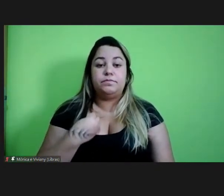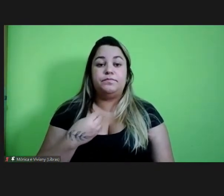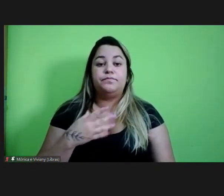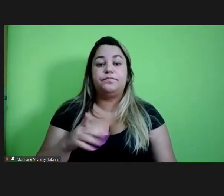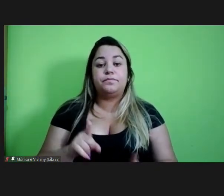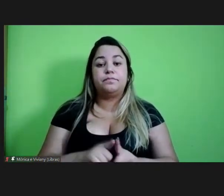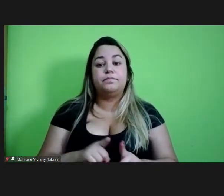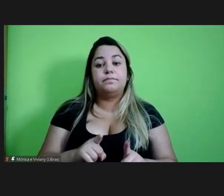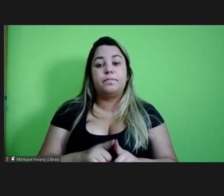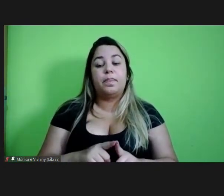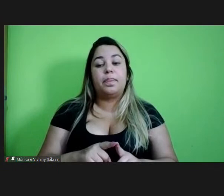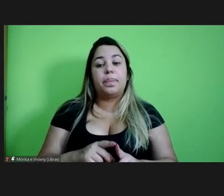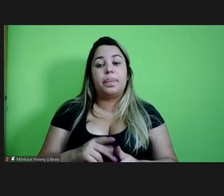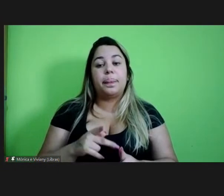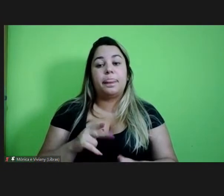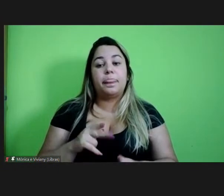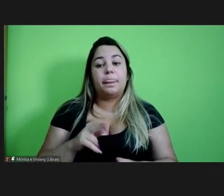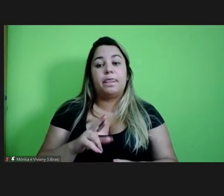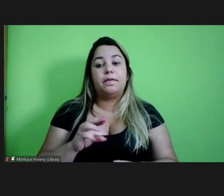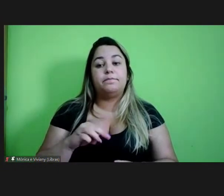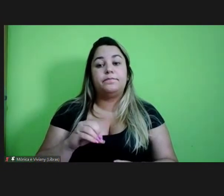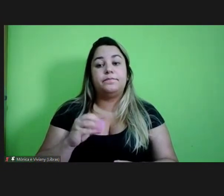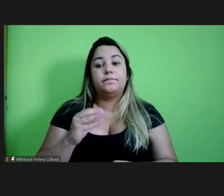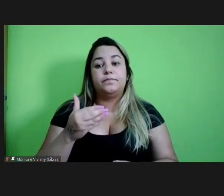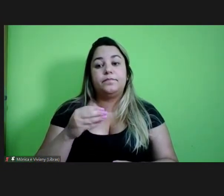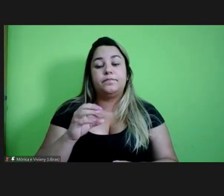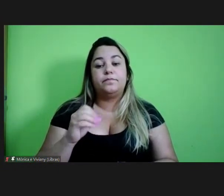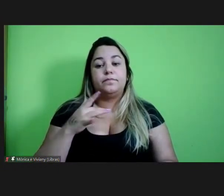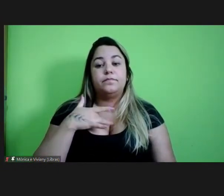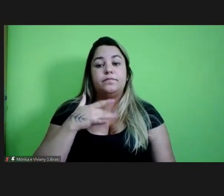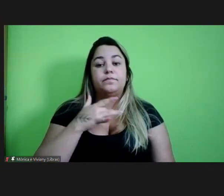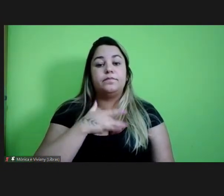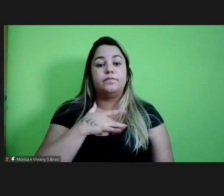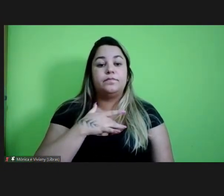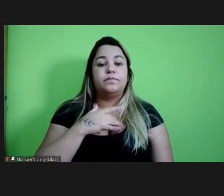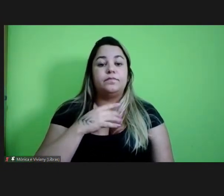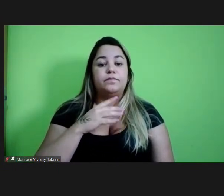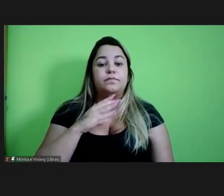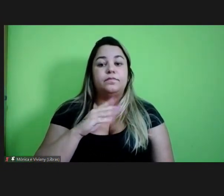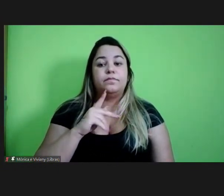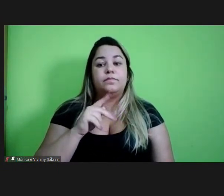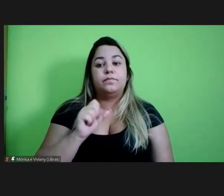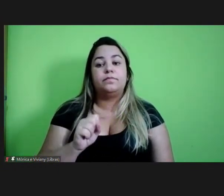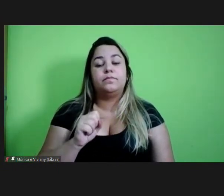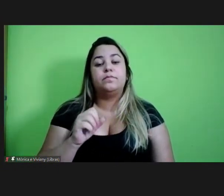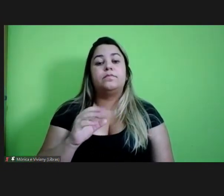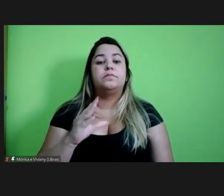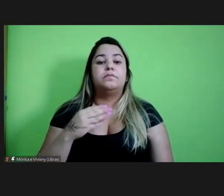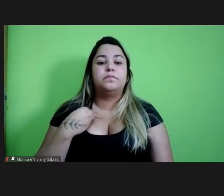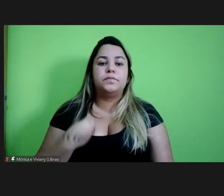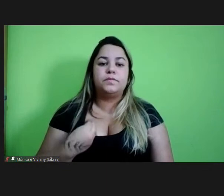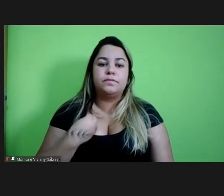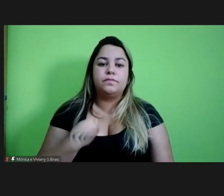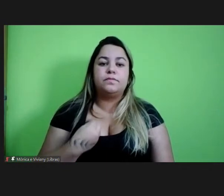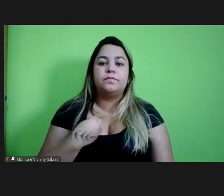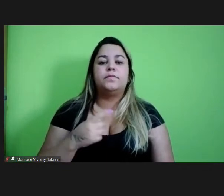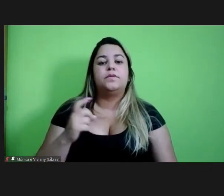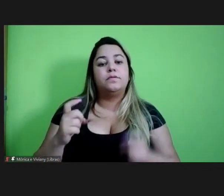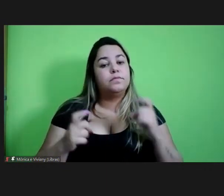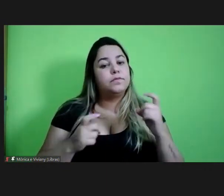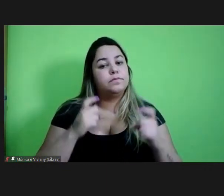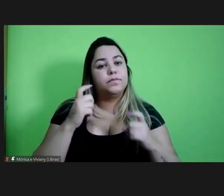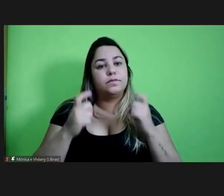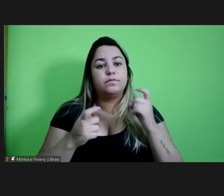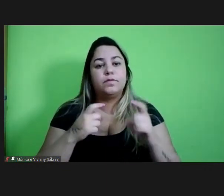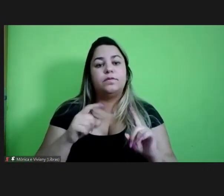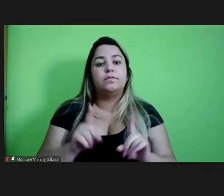style in order to promote health. So we have DAPIS, which is a department that has a care with life cycle.